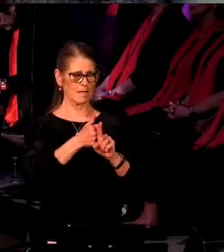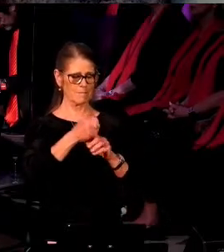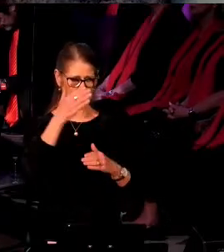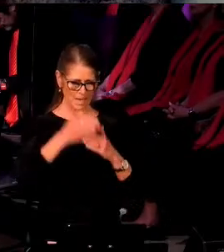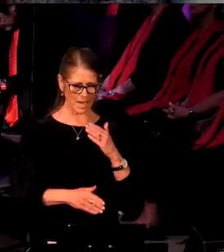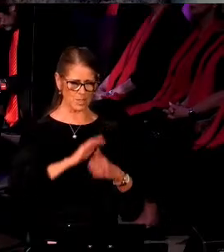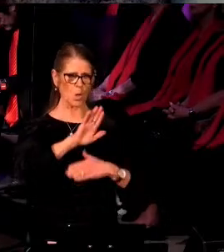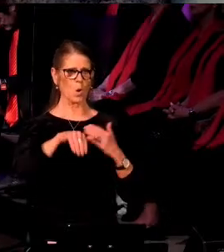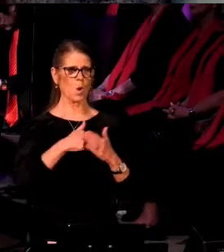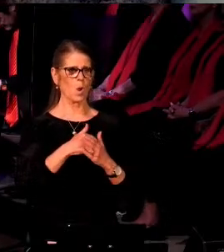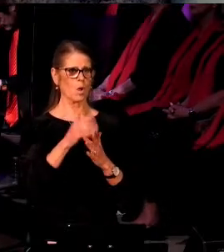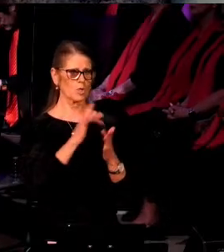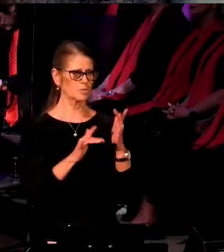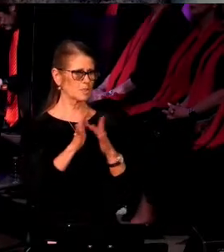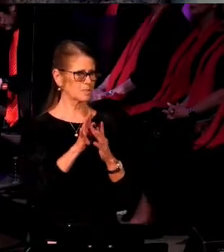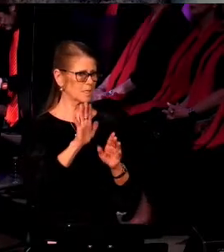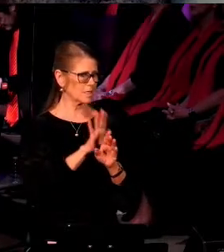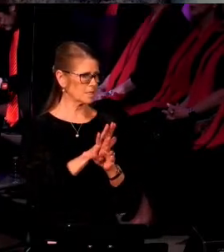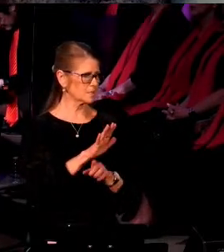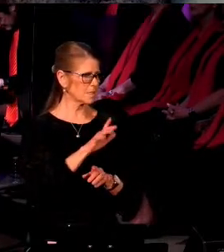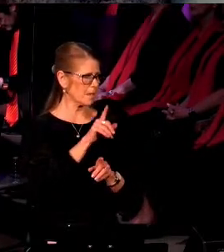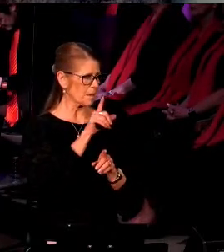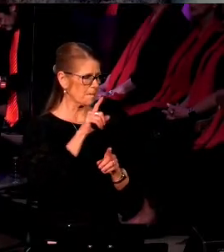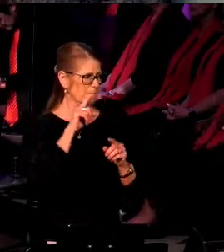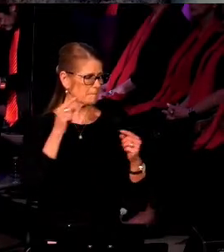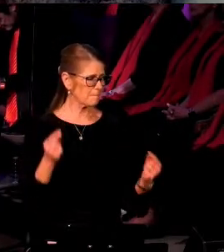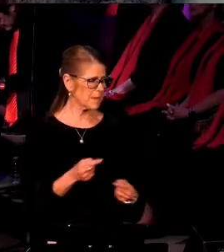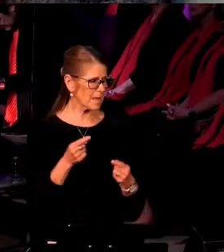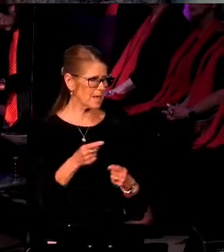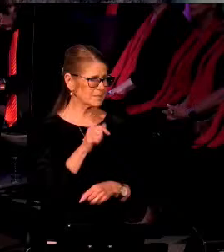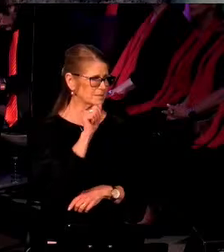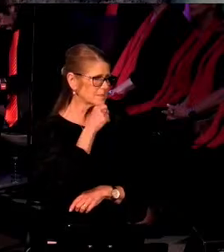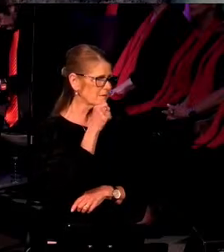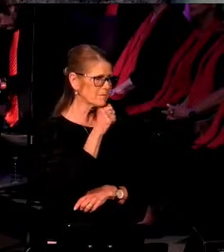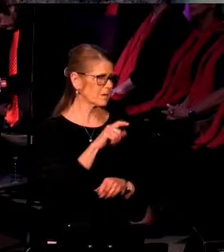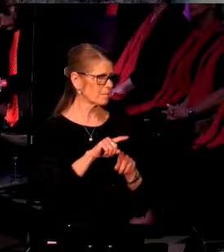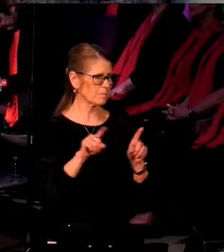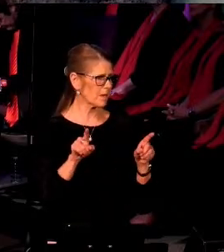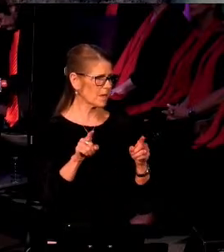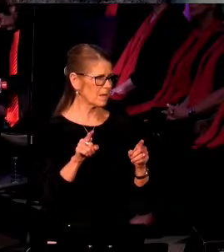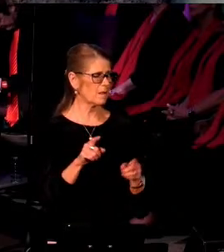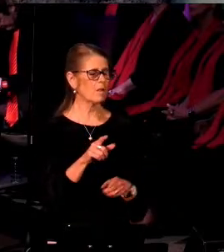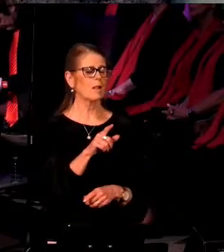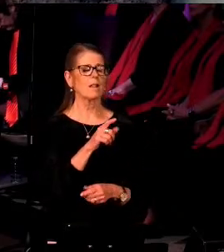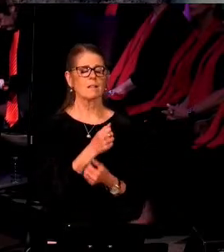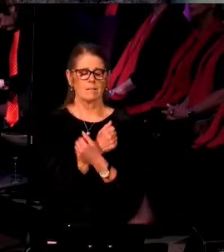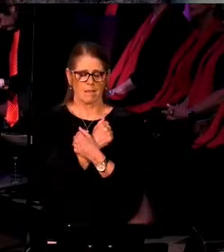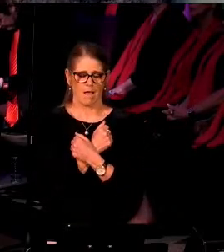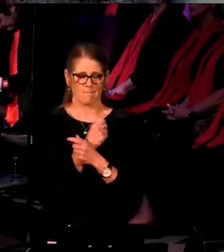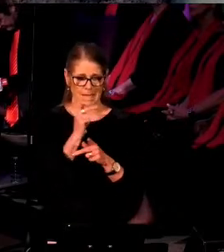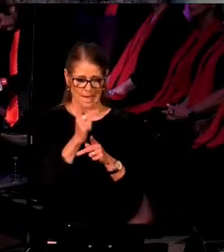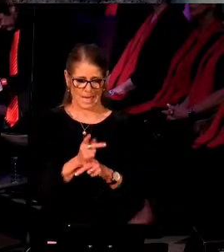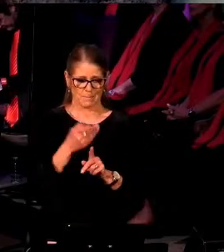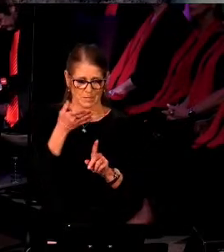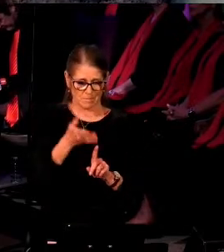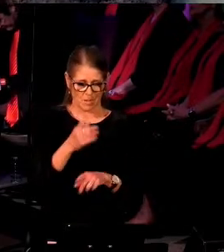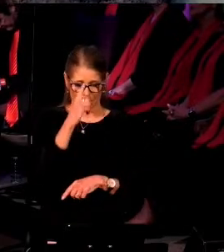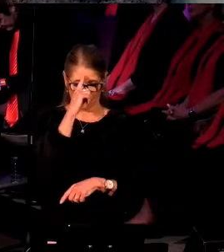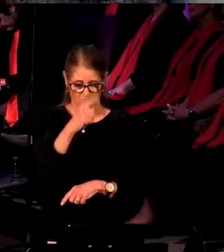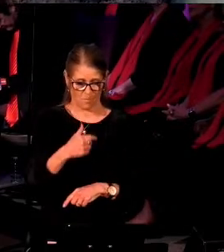suffering. But it was love that kept him there for me and for each of